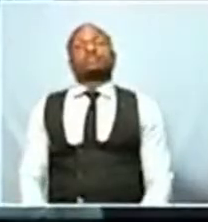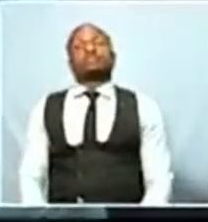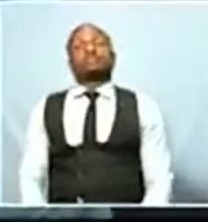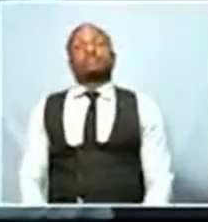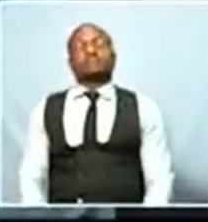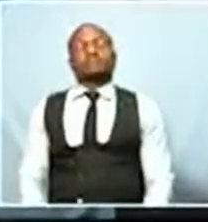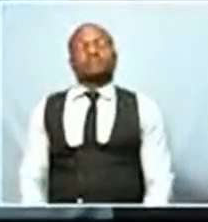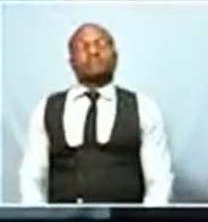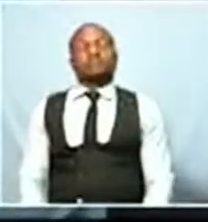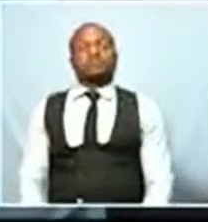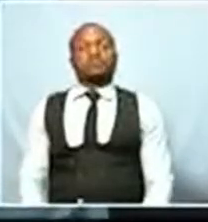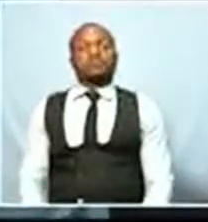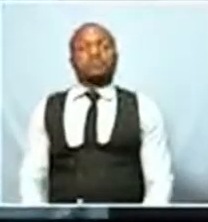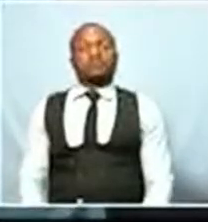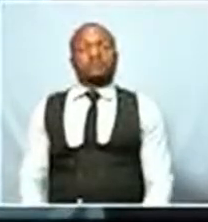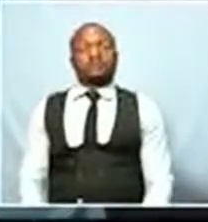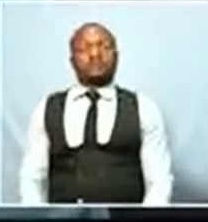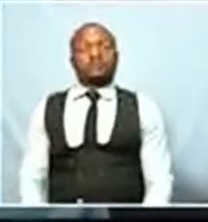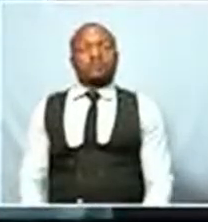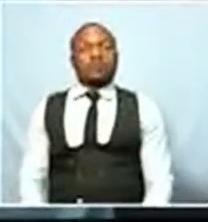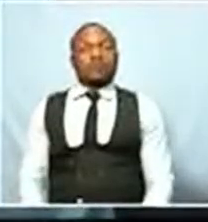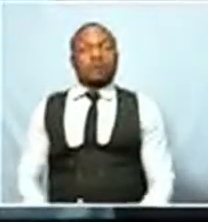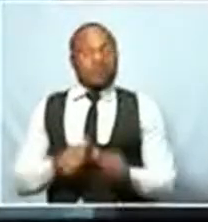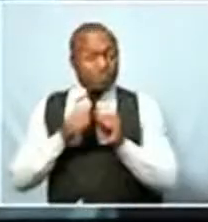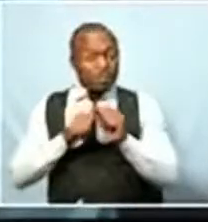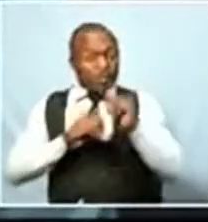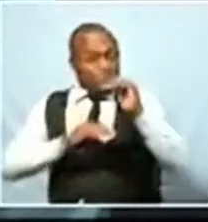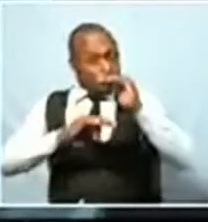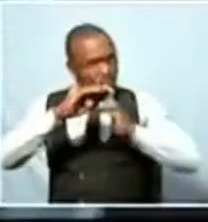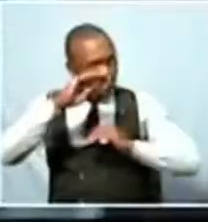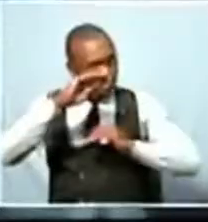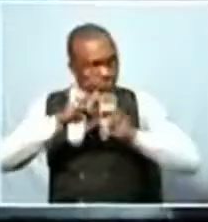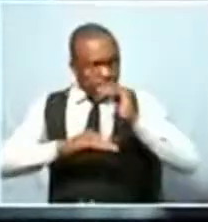in reference to the inflation,